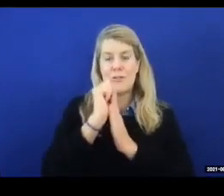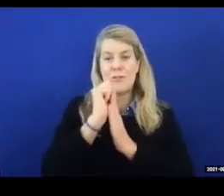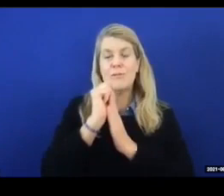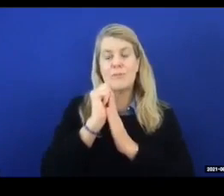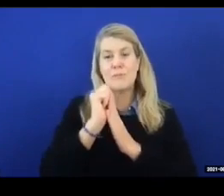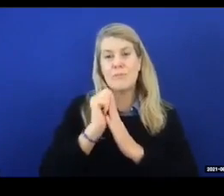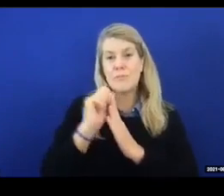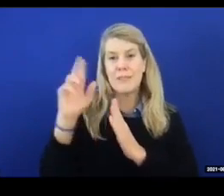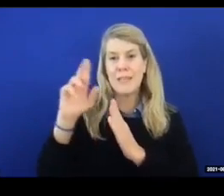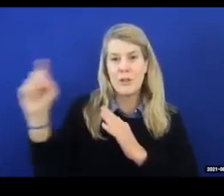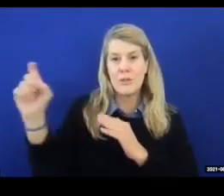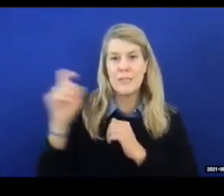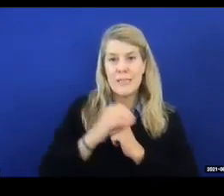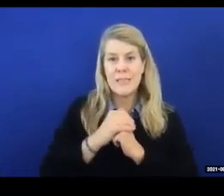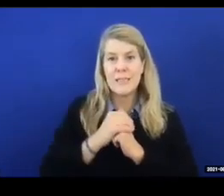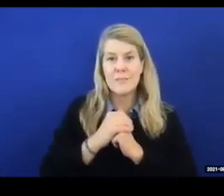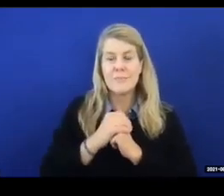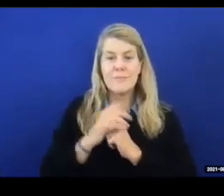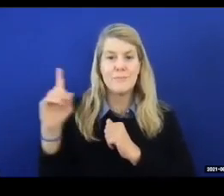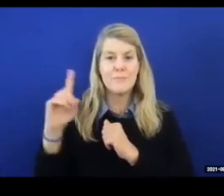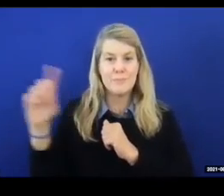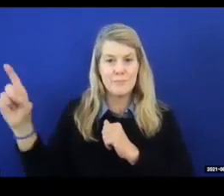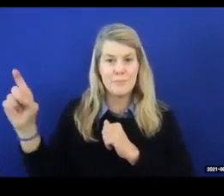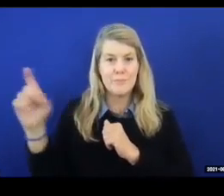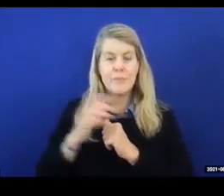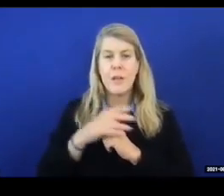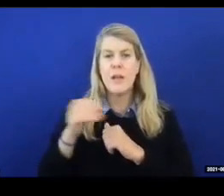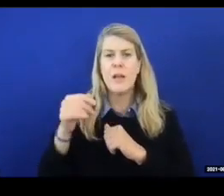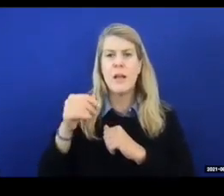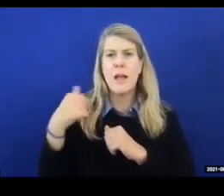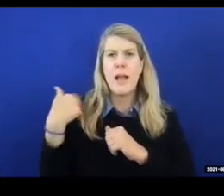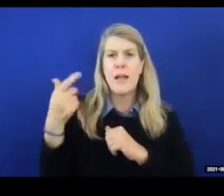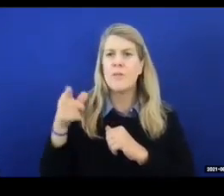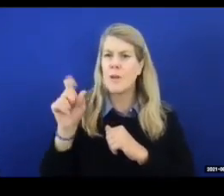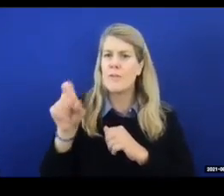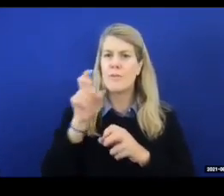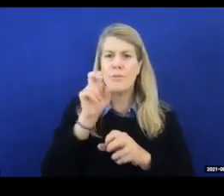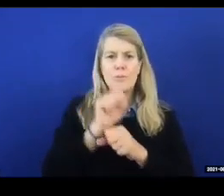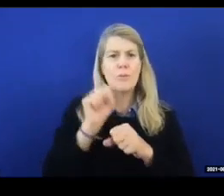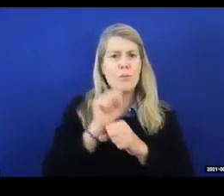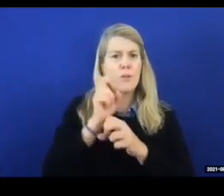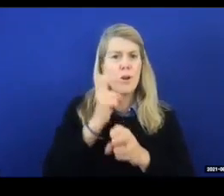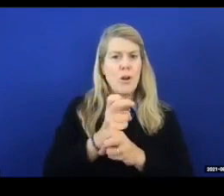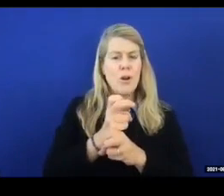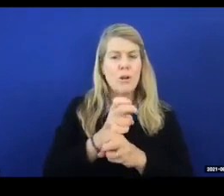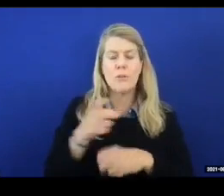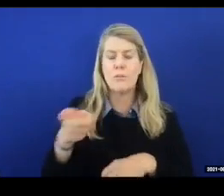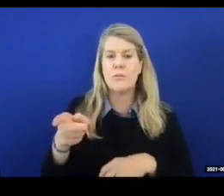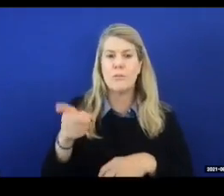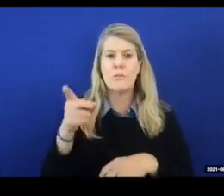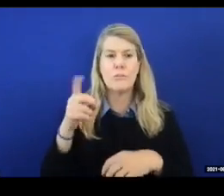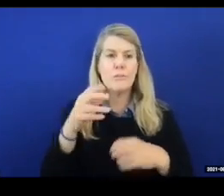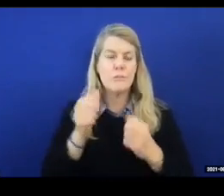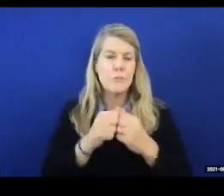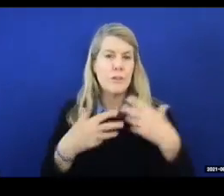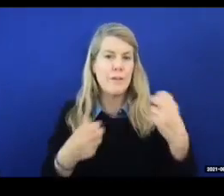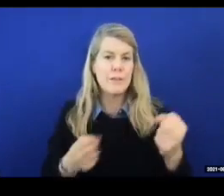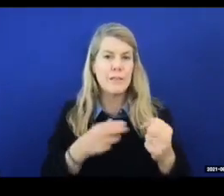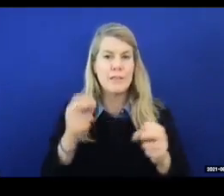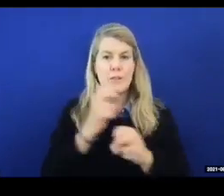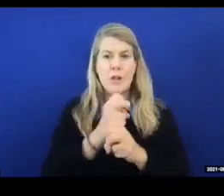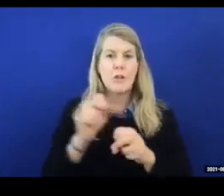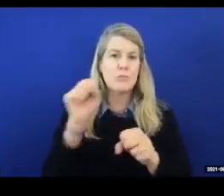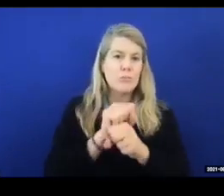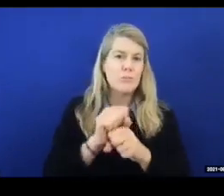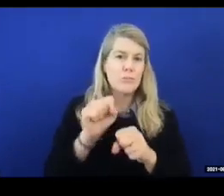know about SMC that there are so many opportunities, but you have to work hard to achieve them. But with your strong confidence and hard work, I can